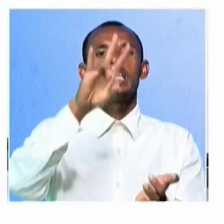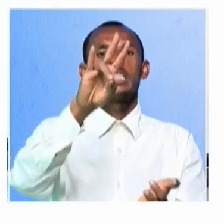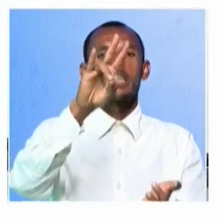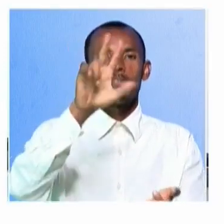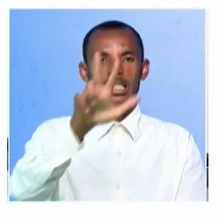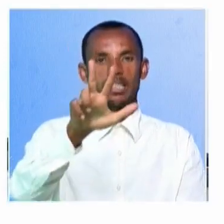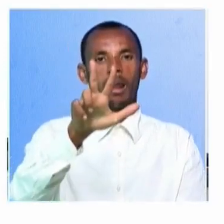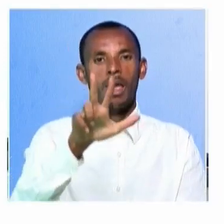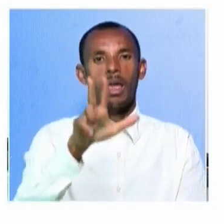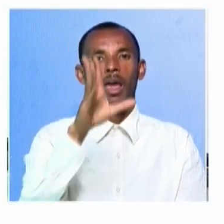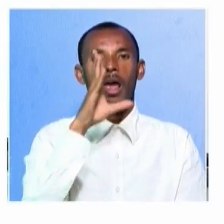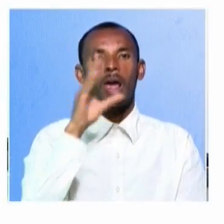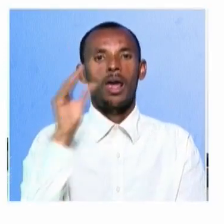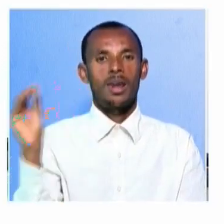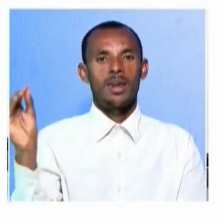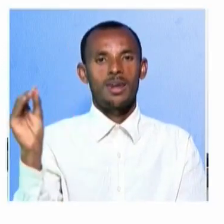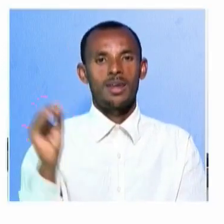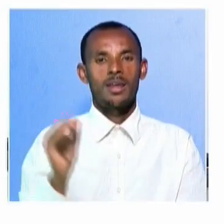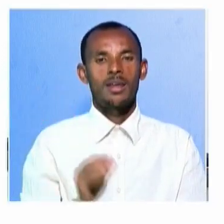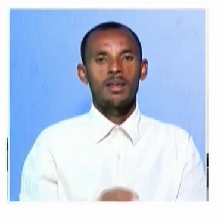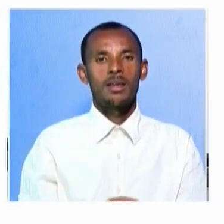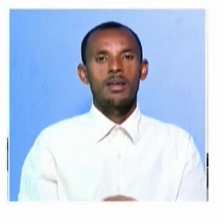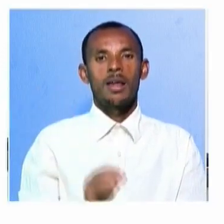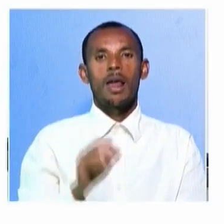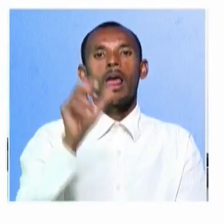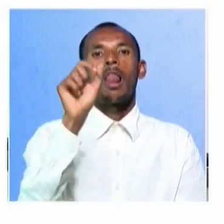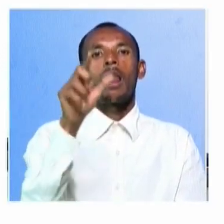8.73 and